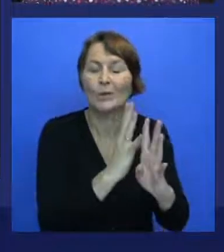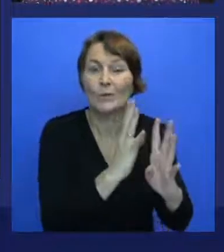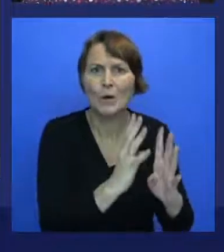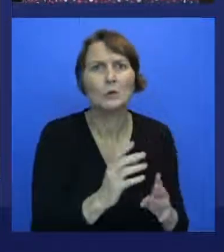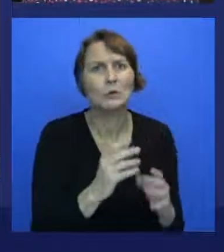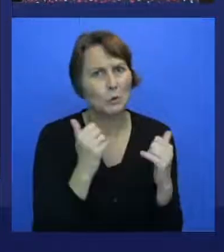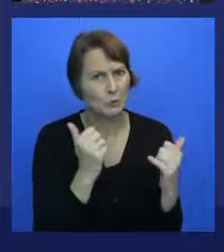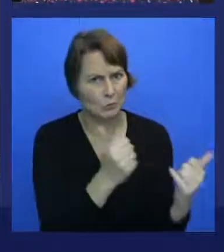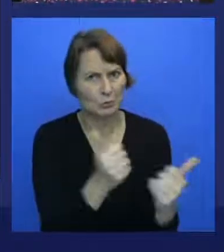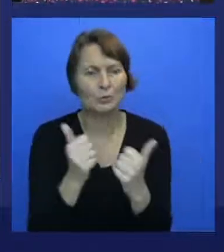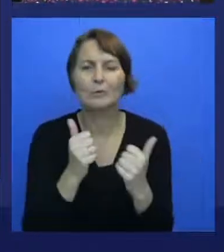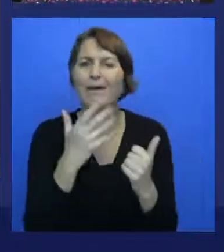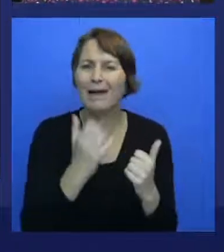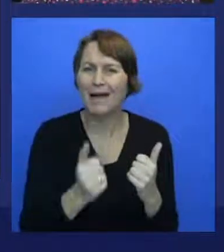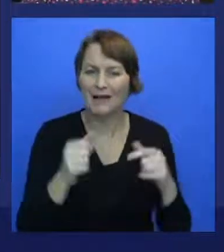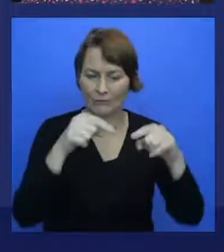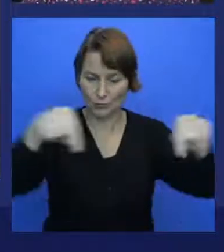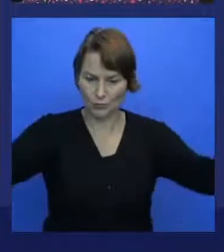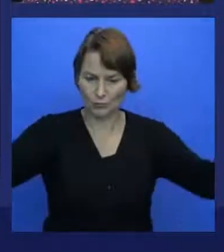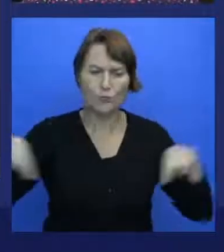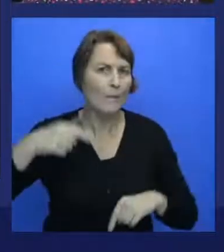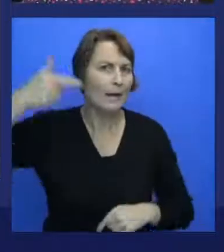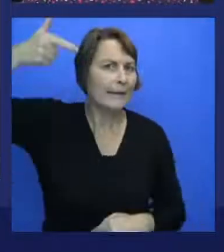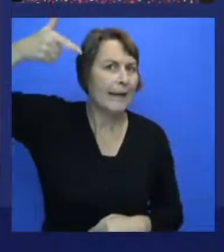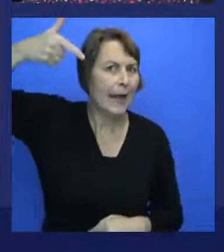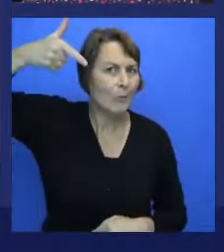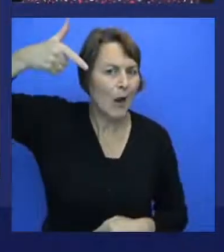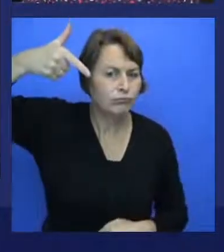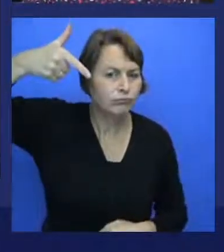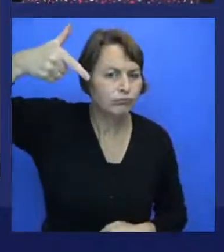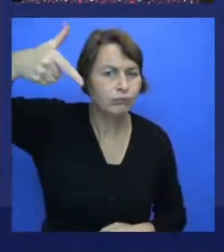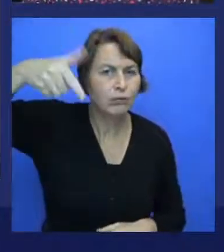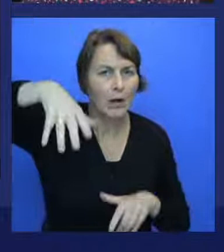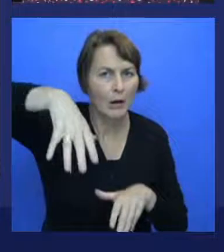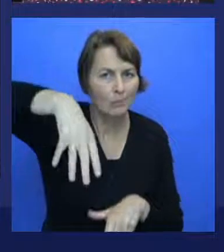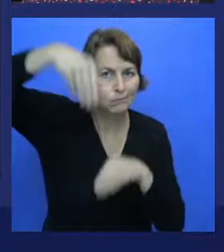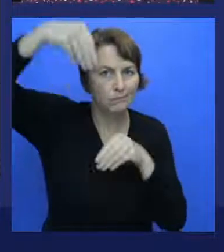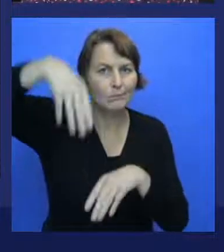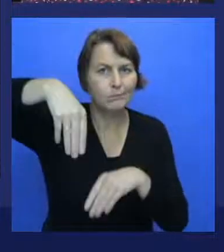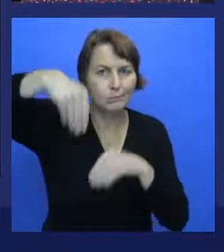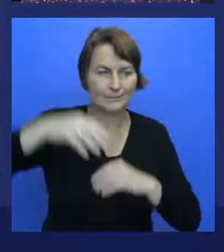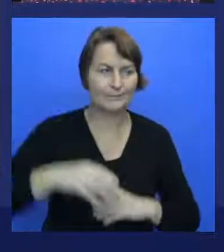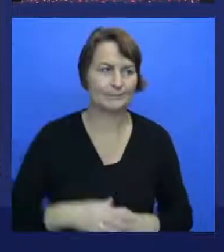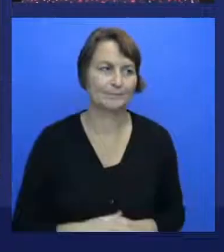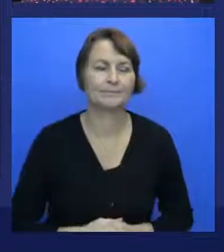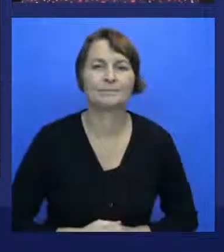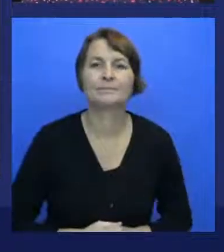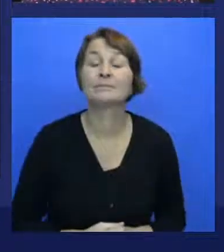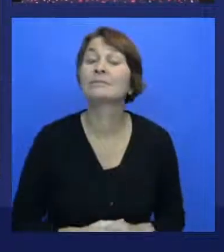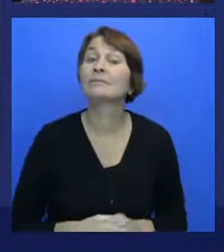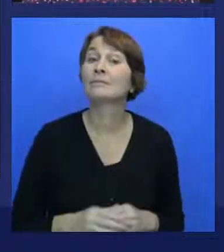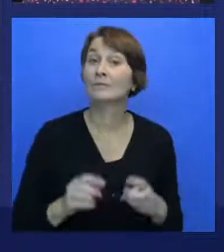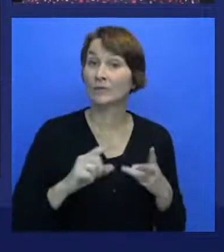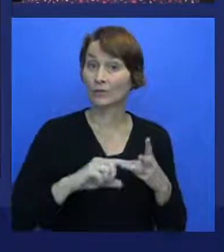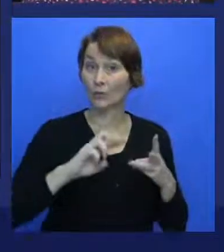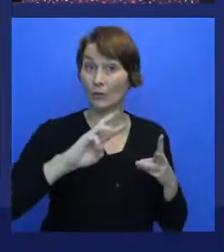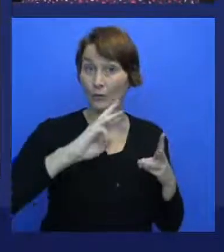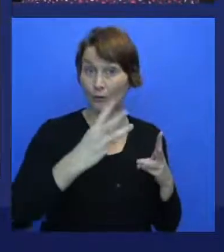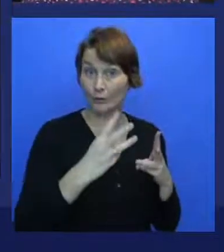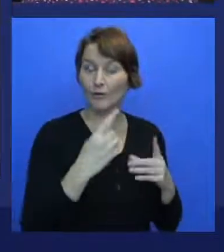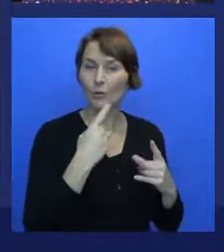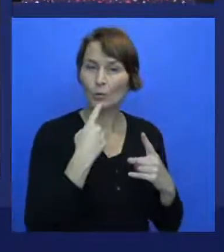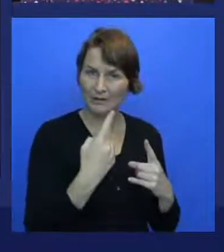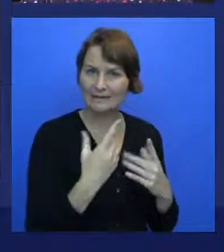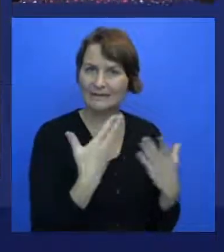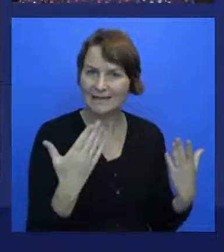be done using spatial analysis. The next thing the third thing that I want to talk about is the Azure